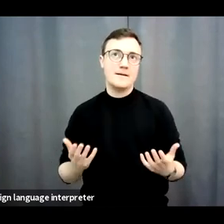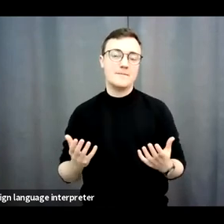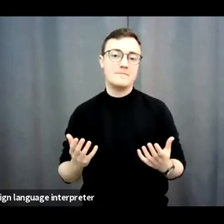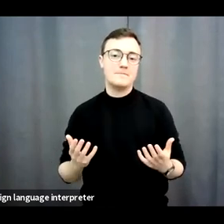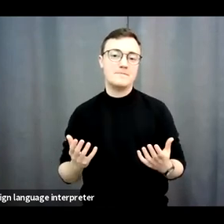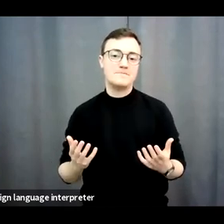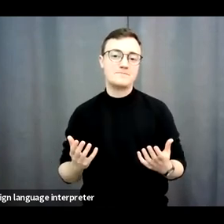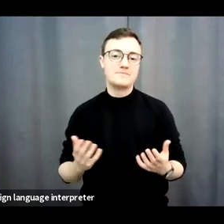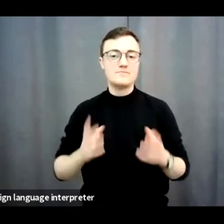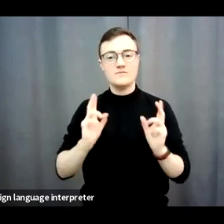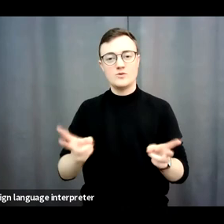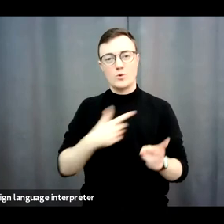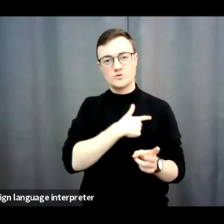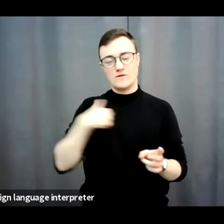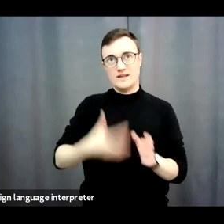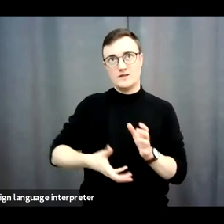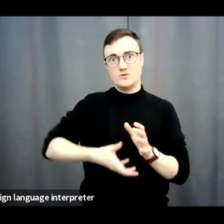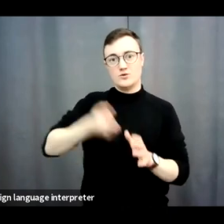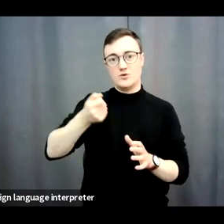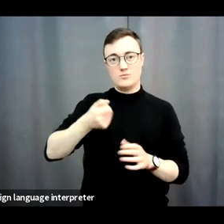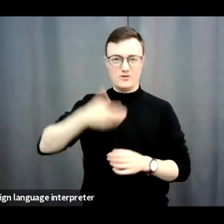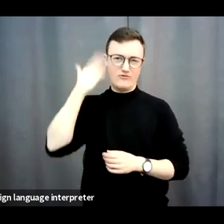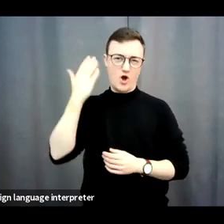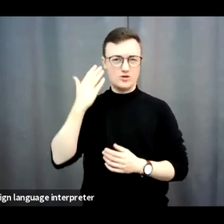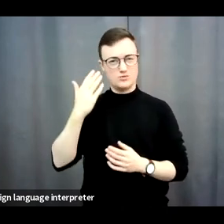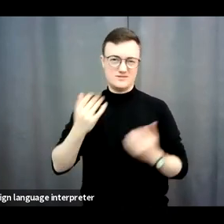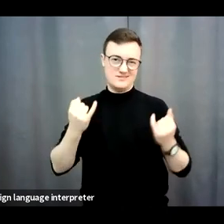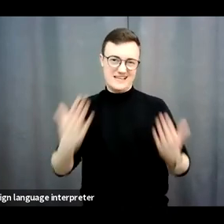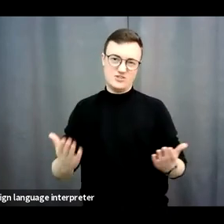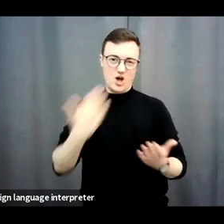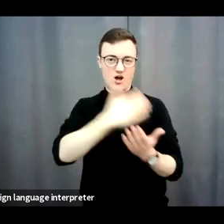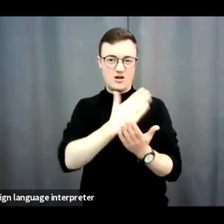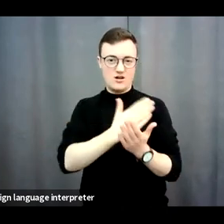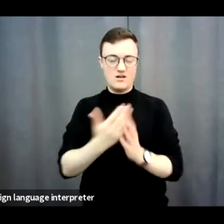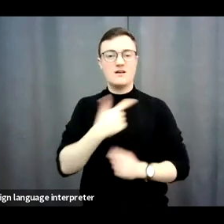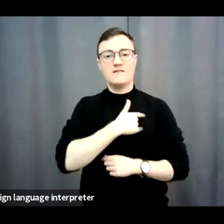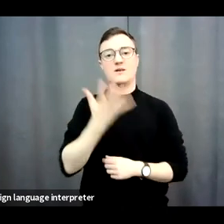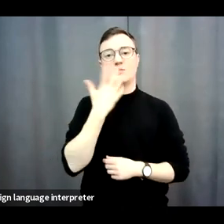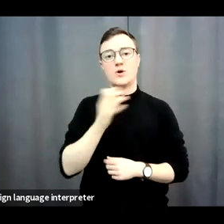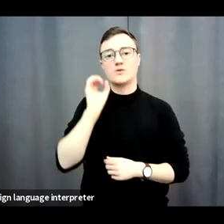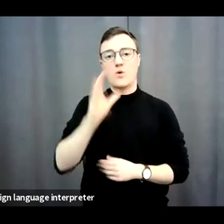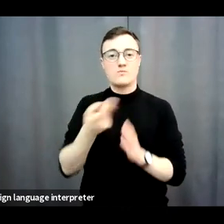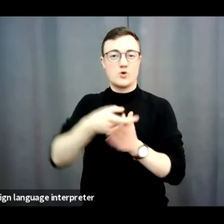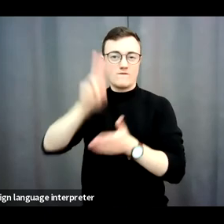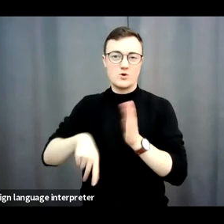We were also talking earlier today and throughout the day about CRPD